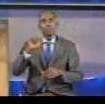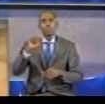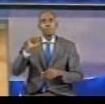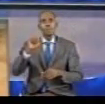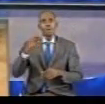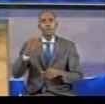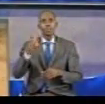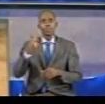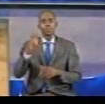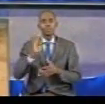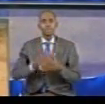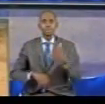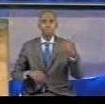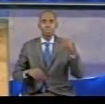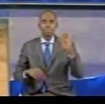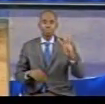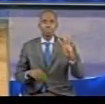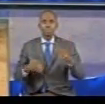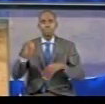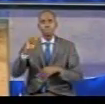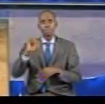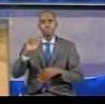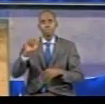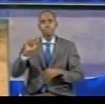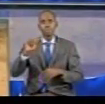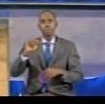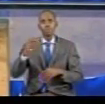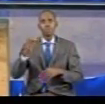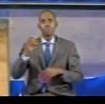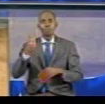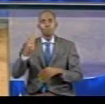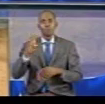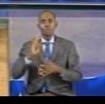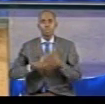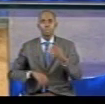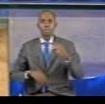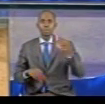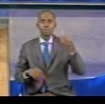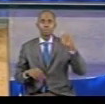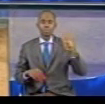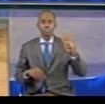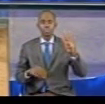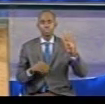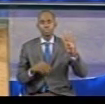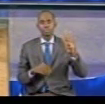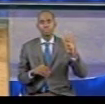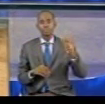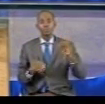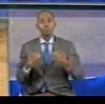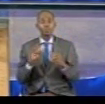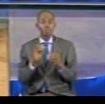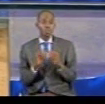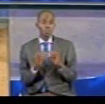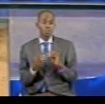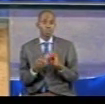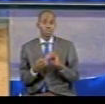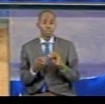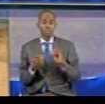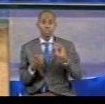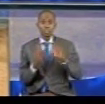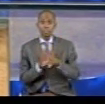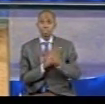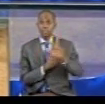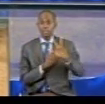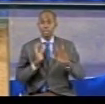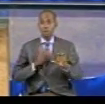chapter 14, our promised privilege. And straightway, verse